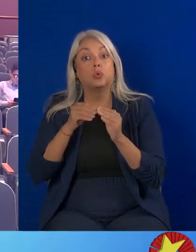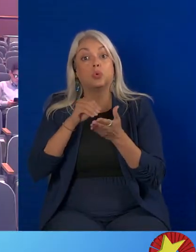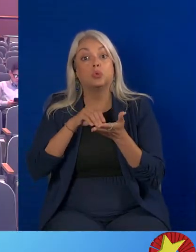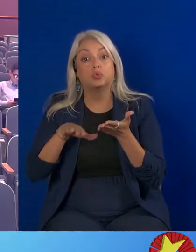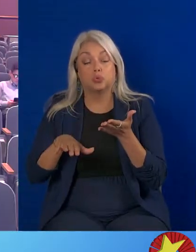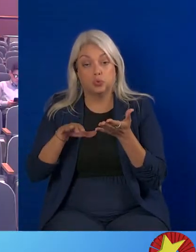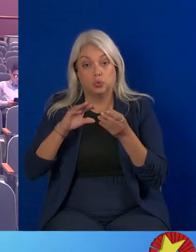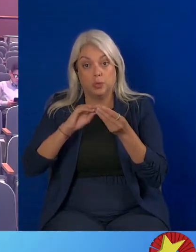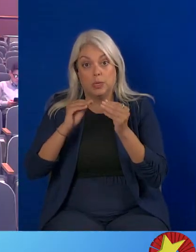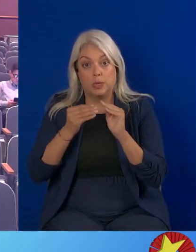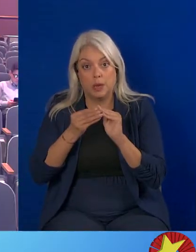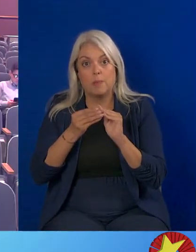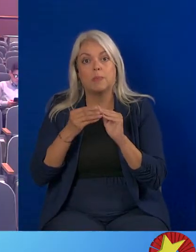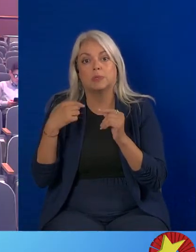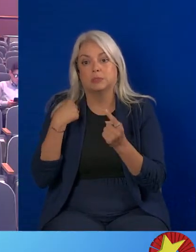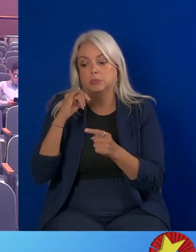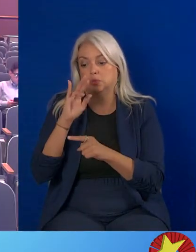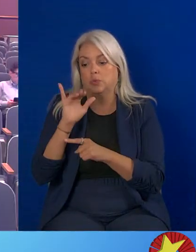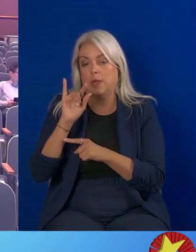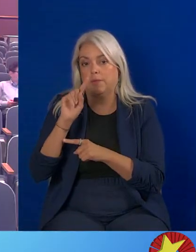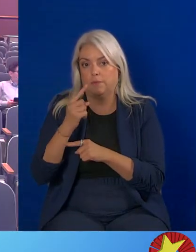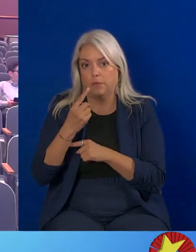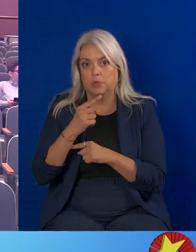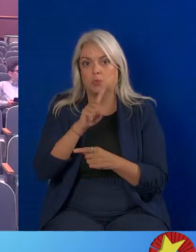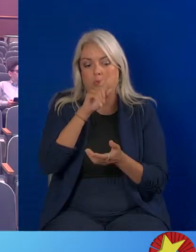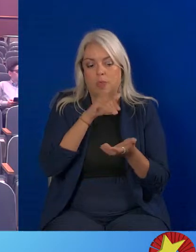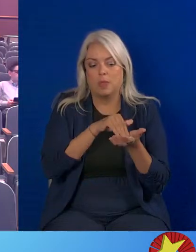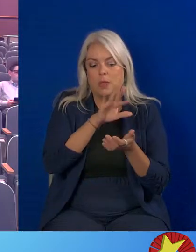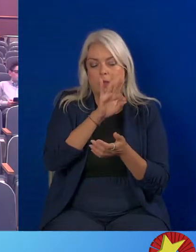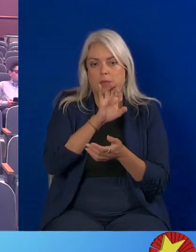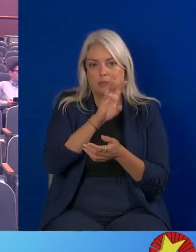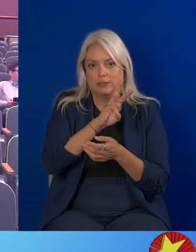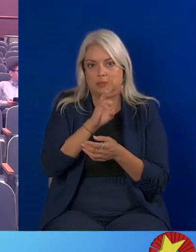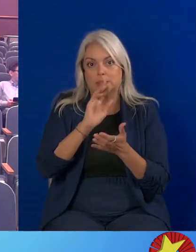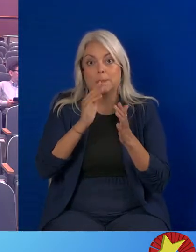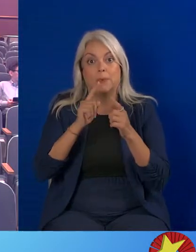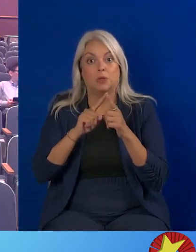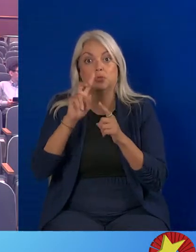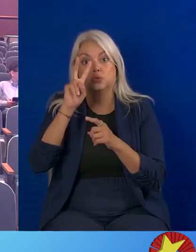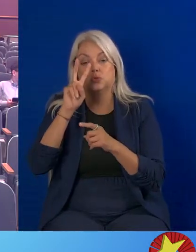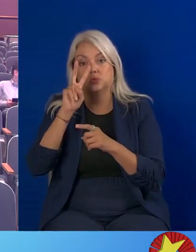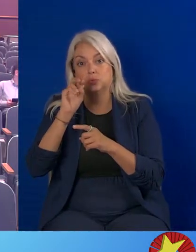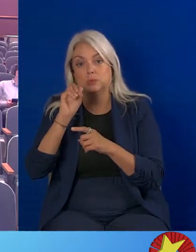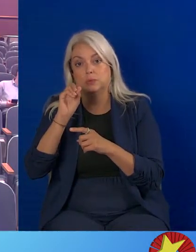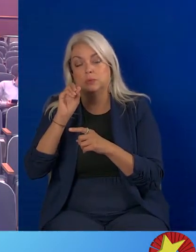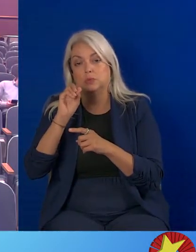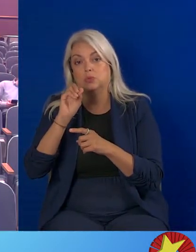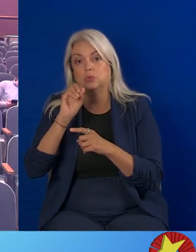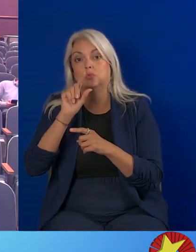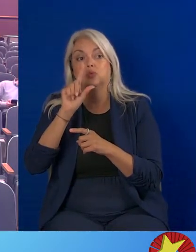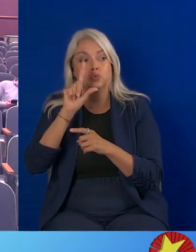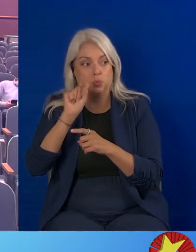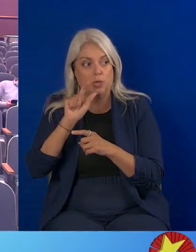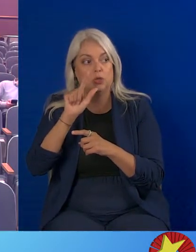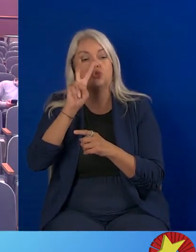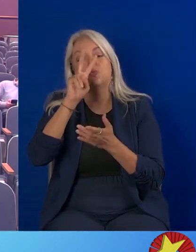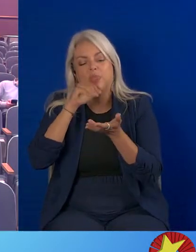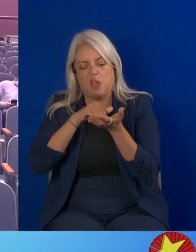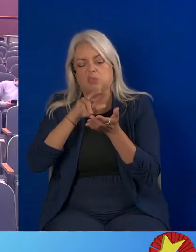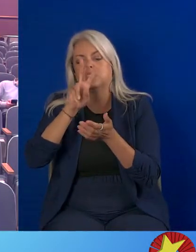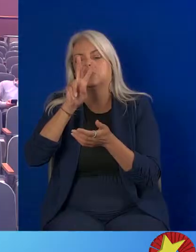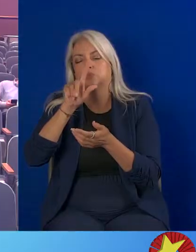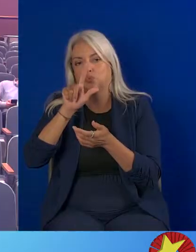July 1st, showing 1966, compared to 2027 as of June 2024. The